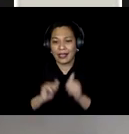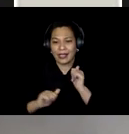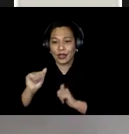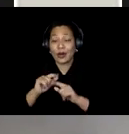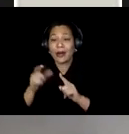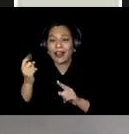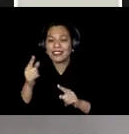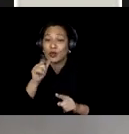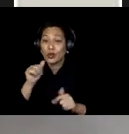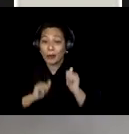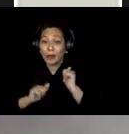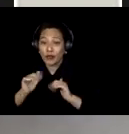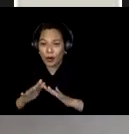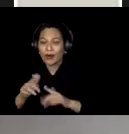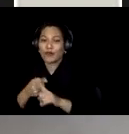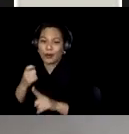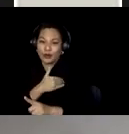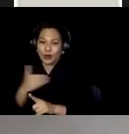performer. Okay.